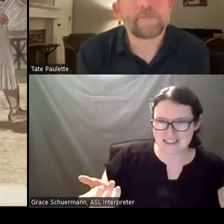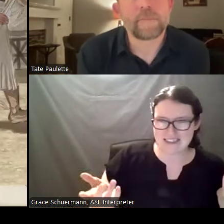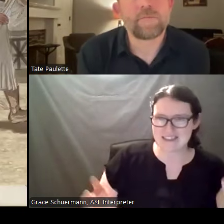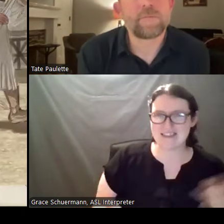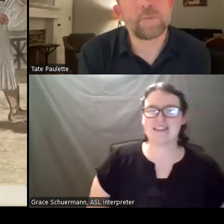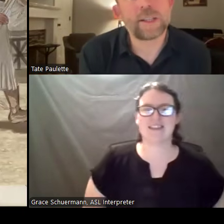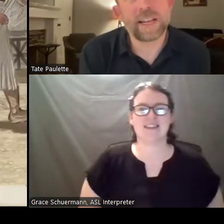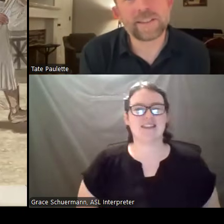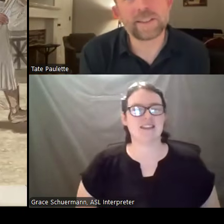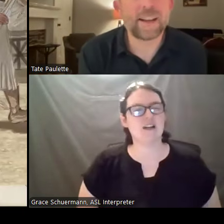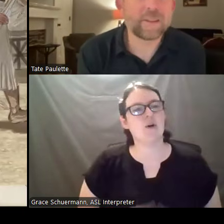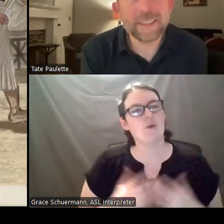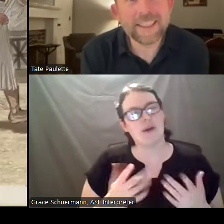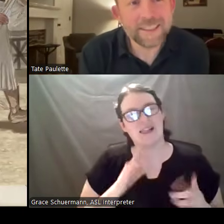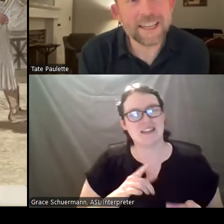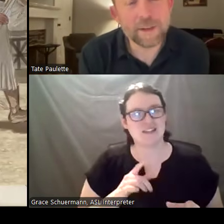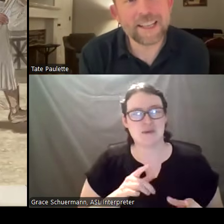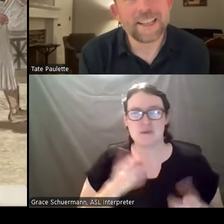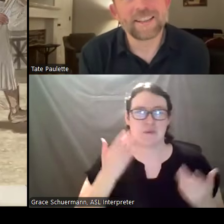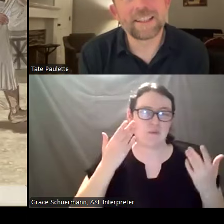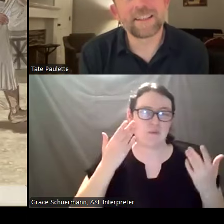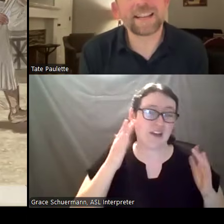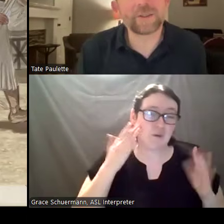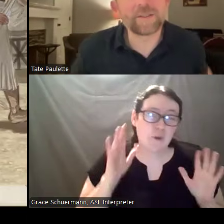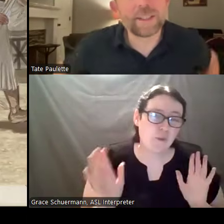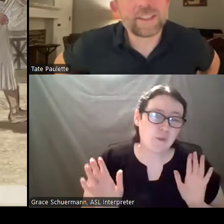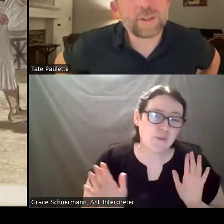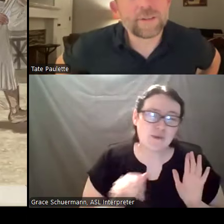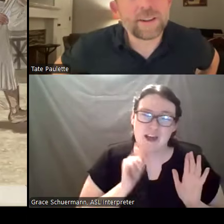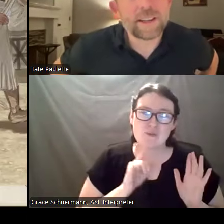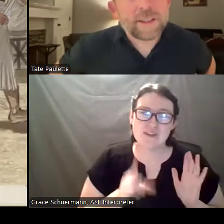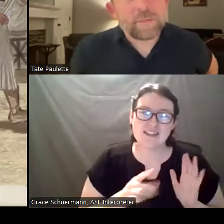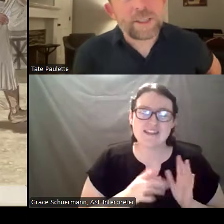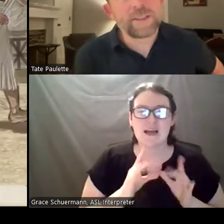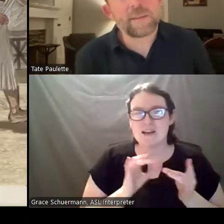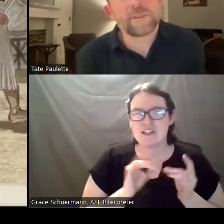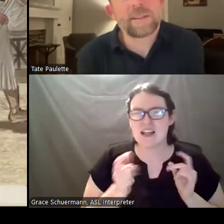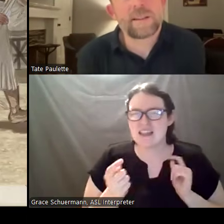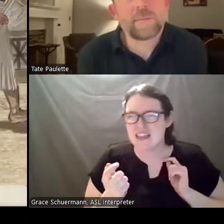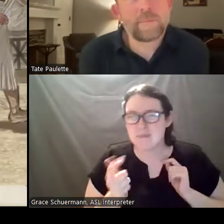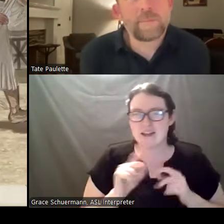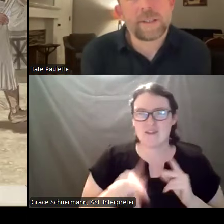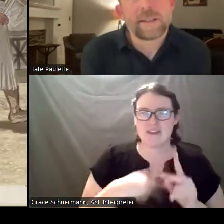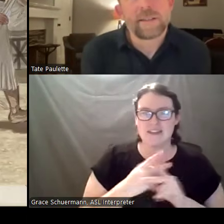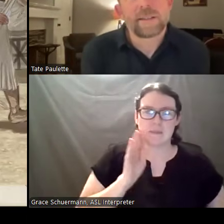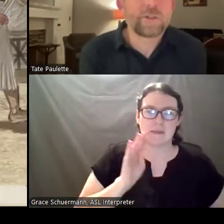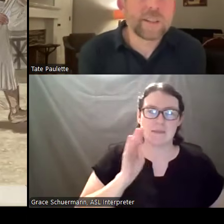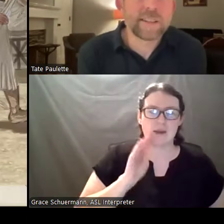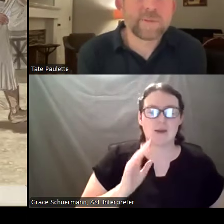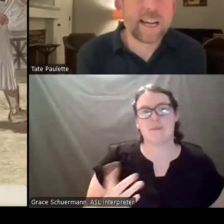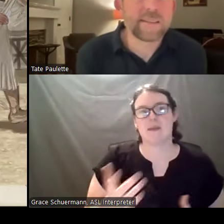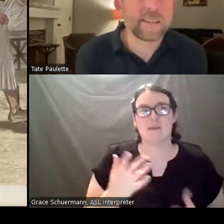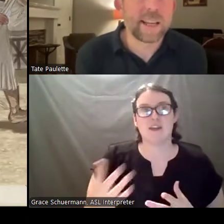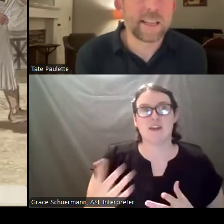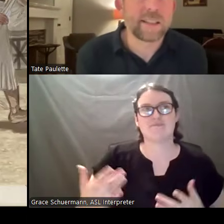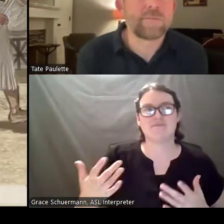Um, Well, the answer is not really. I mean, the I sort of mentioned it when I was talking about those beer types. The the strongest sense